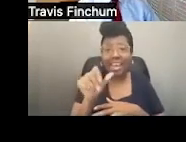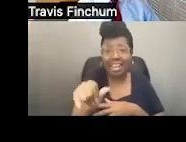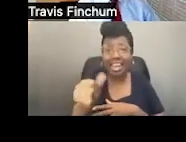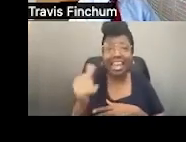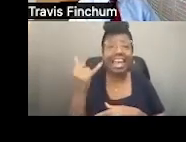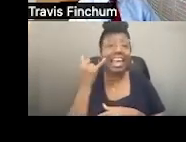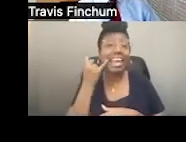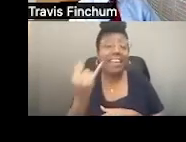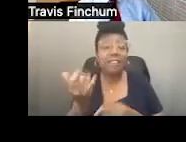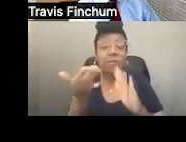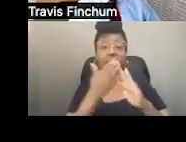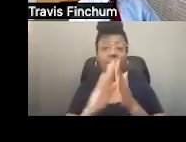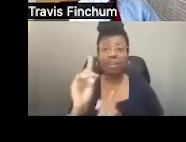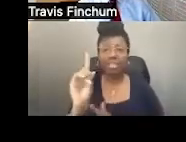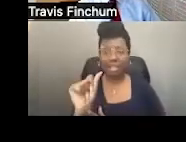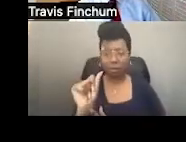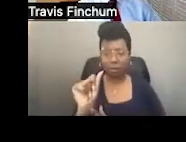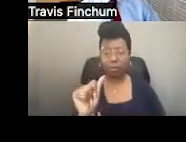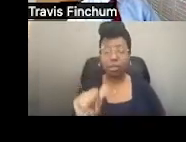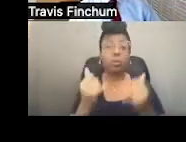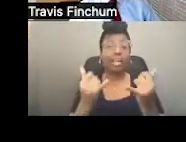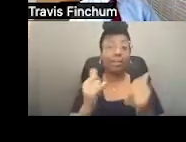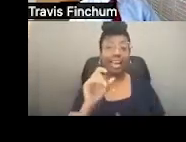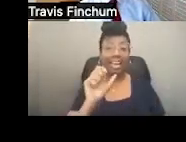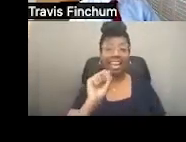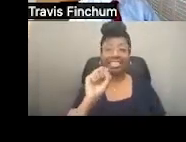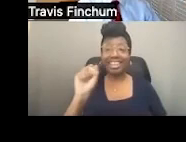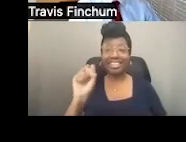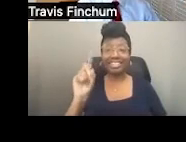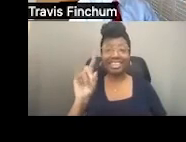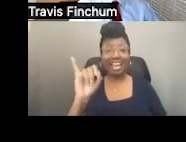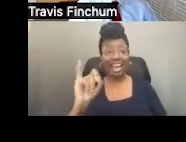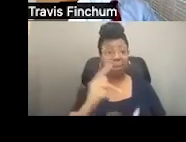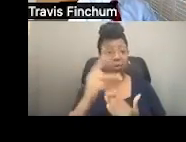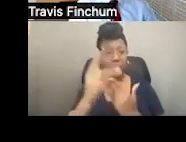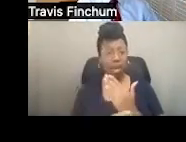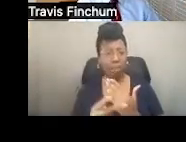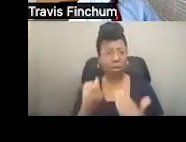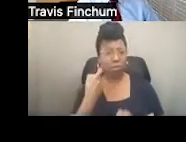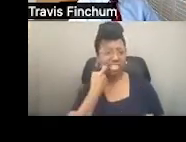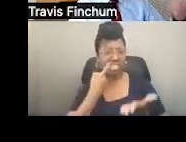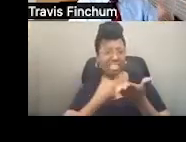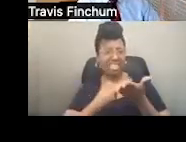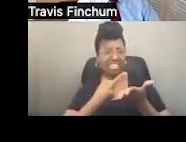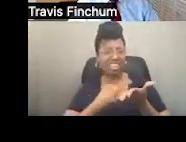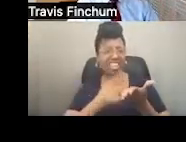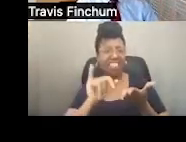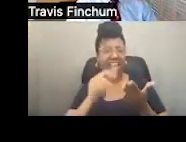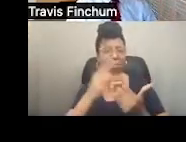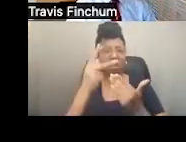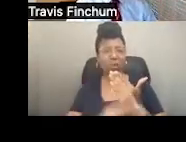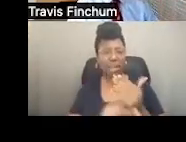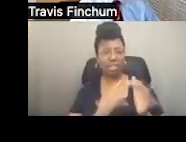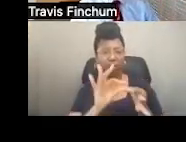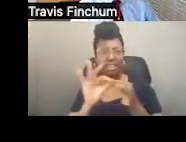disabled. So that SSDI program that we talked about on the last slide, that program is tied